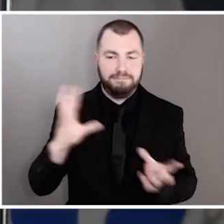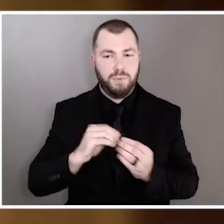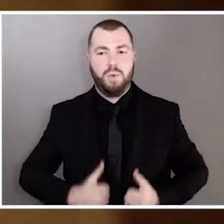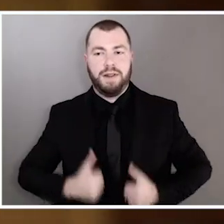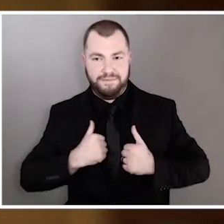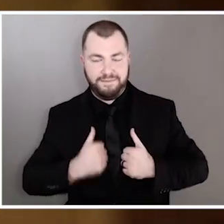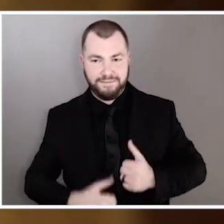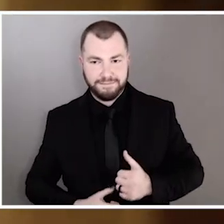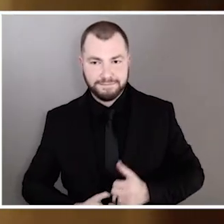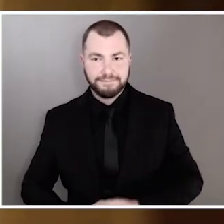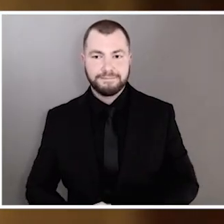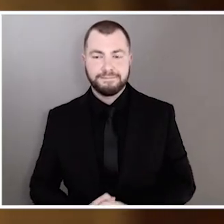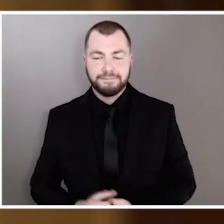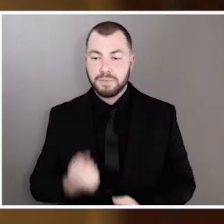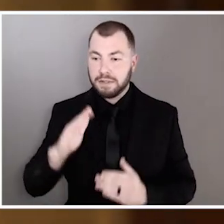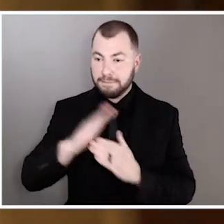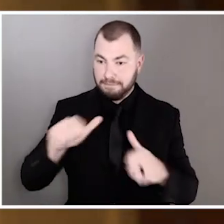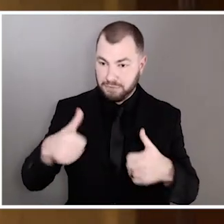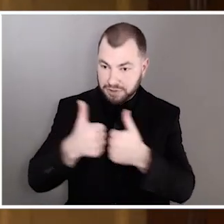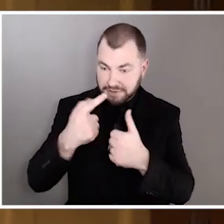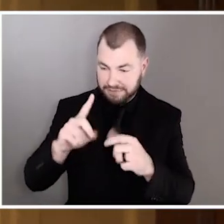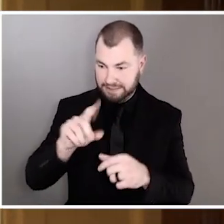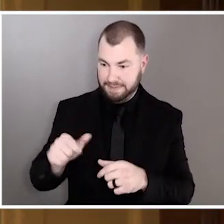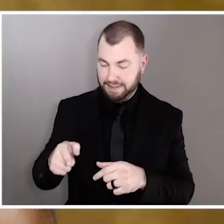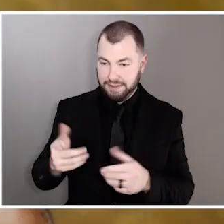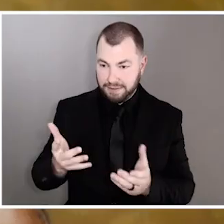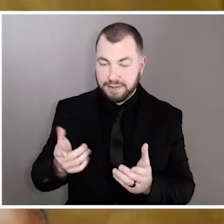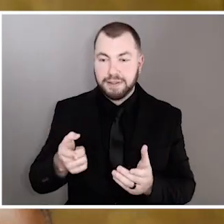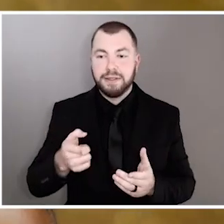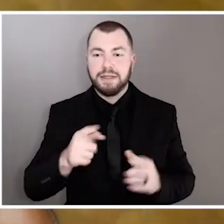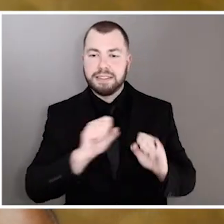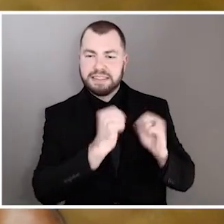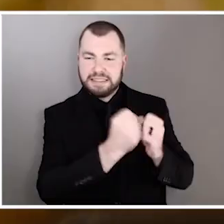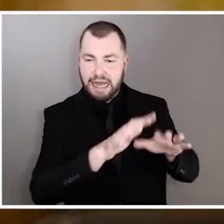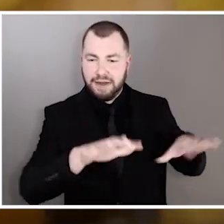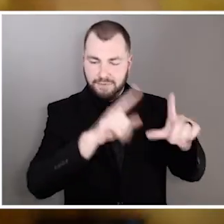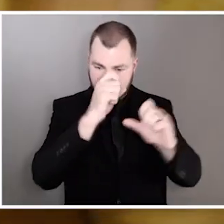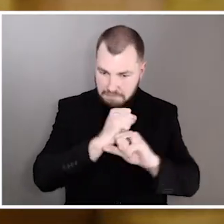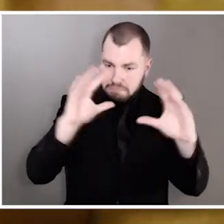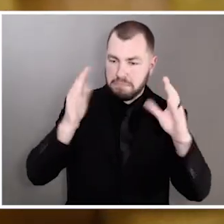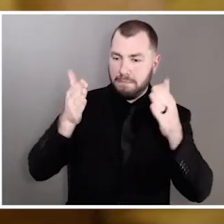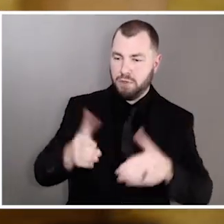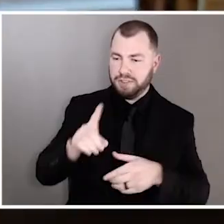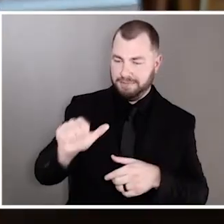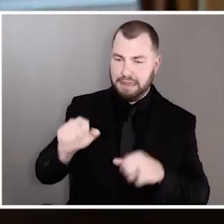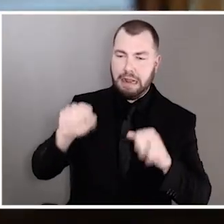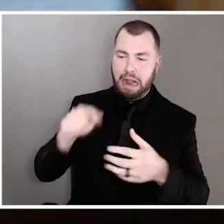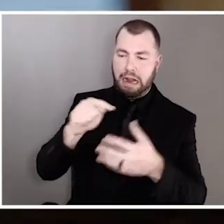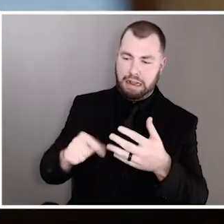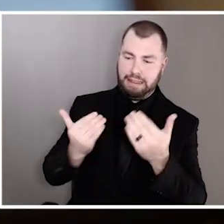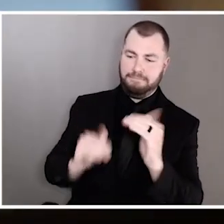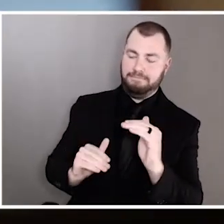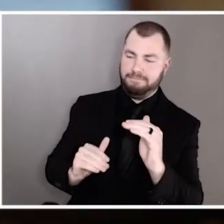life. One of the main challenges growing up with a disability is the societal perception of what a person with a disability is truly capable